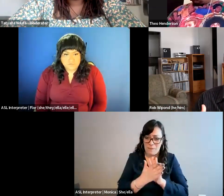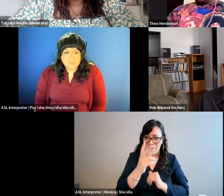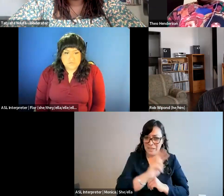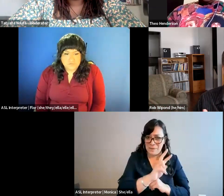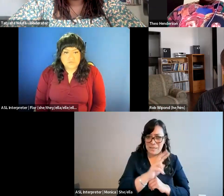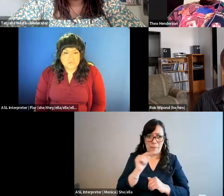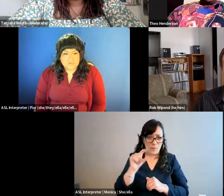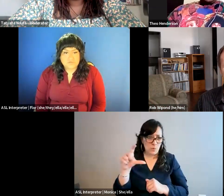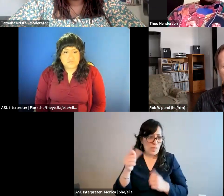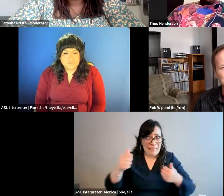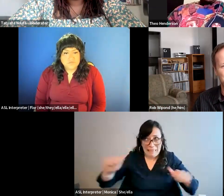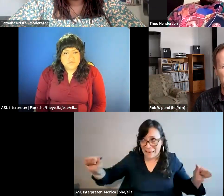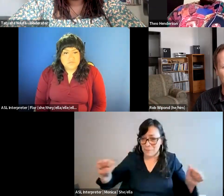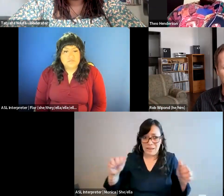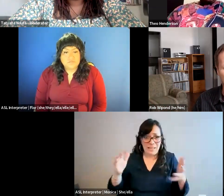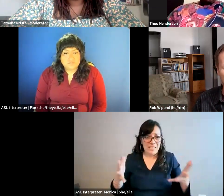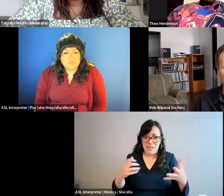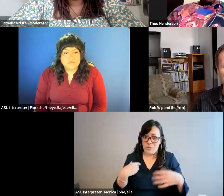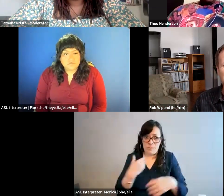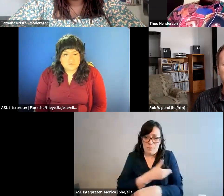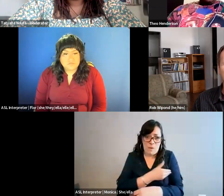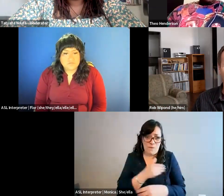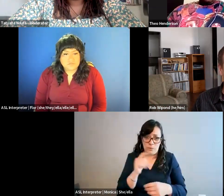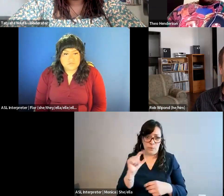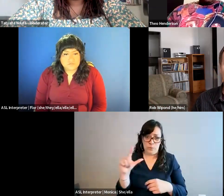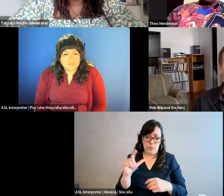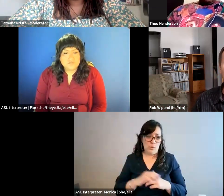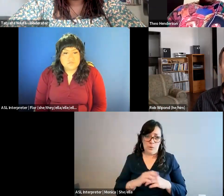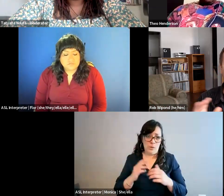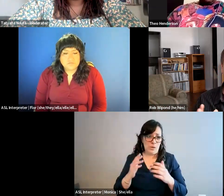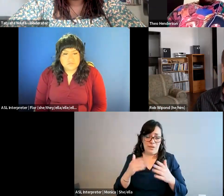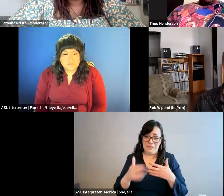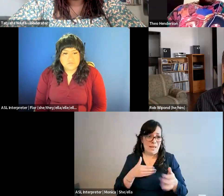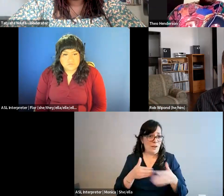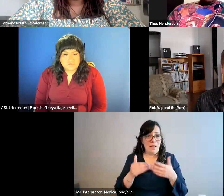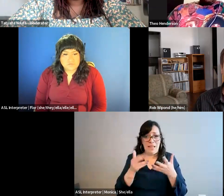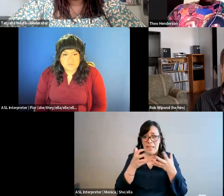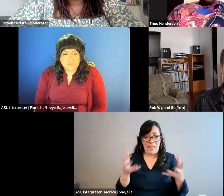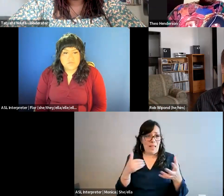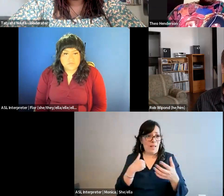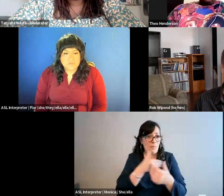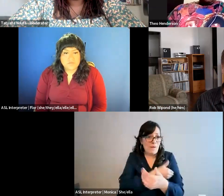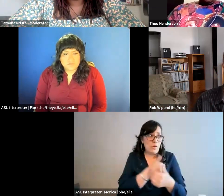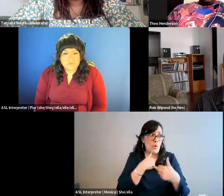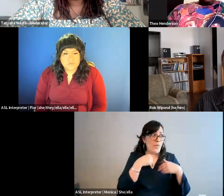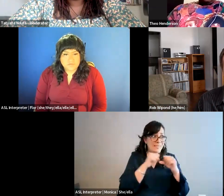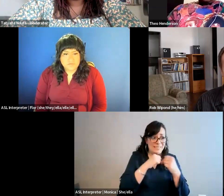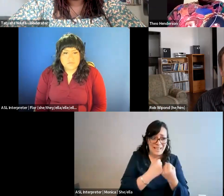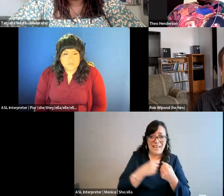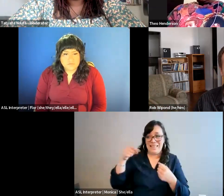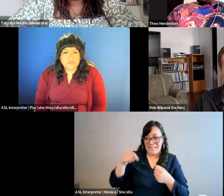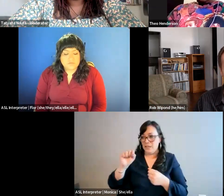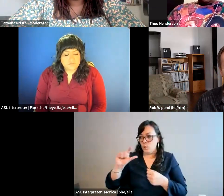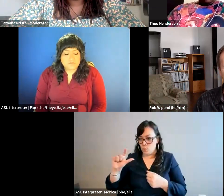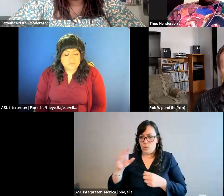It really can be anybody. It is such a powerful tool. No matter how powerful you are in the society, this tool